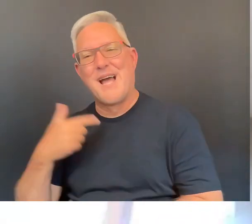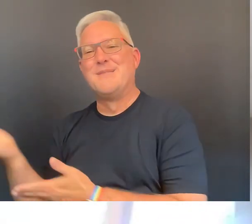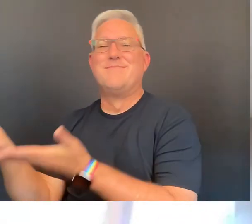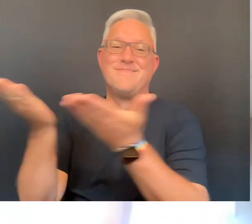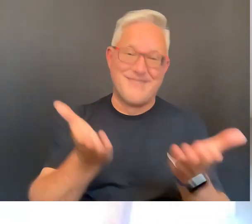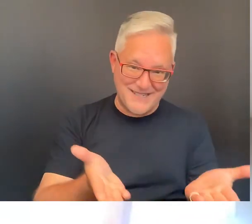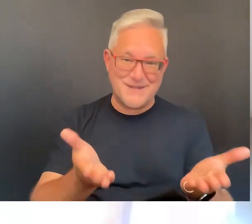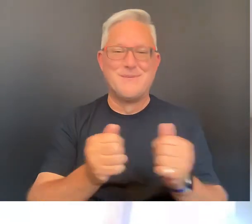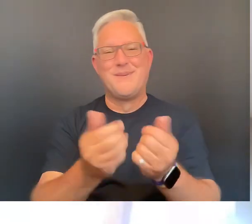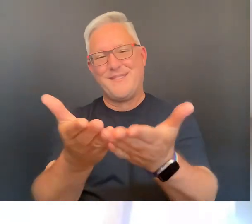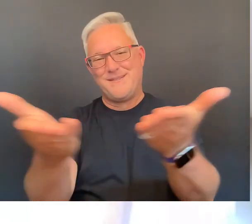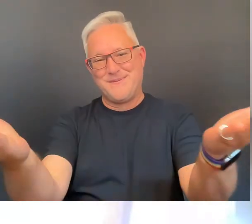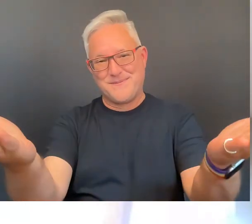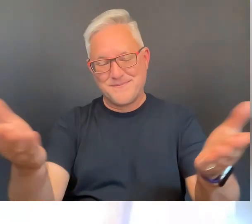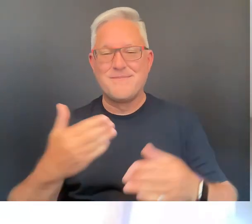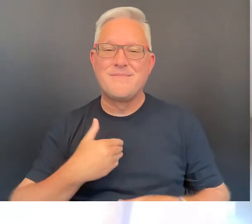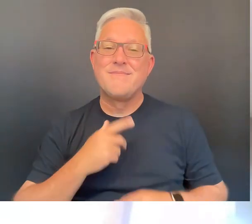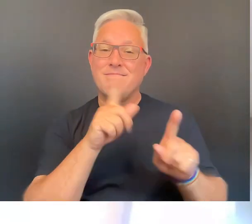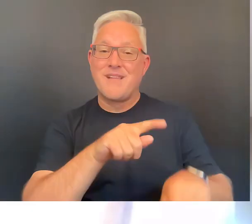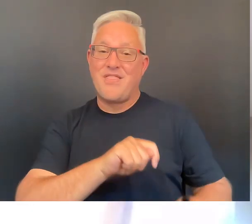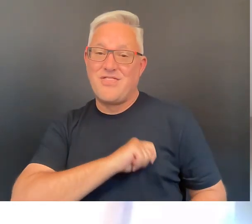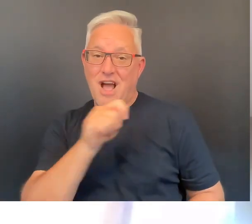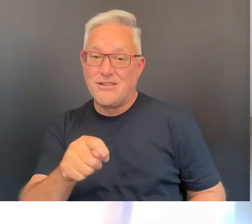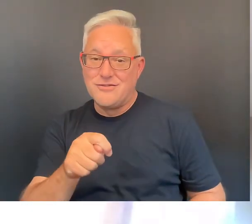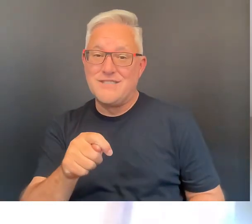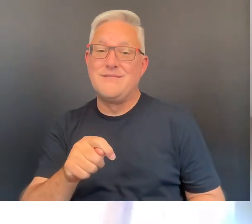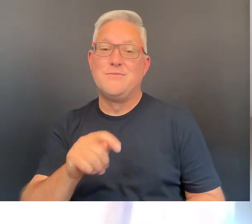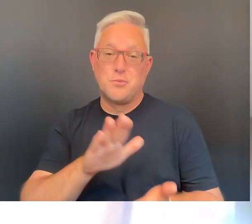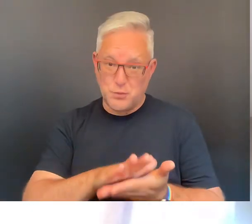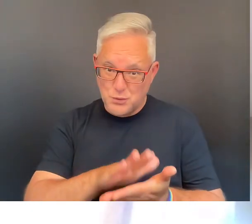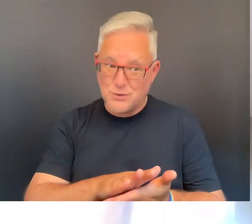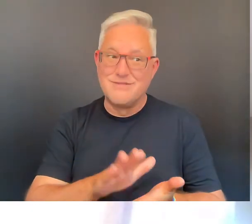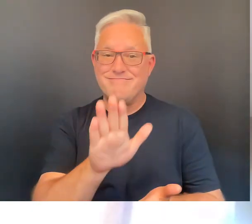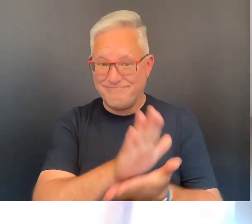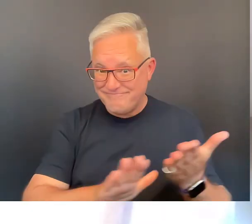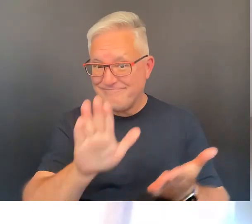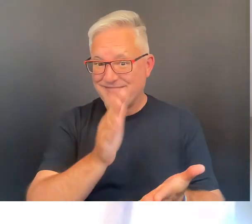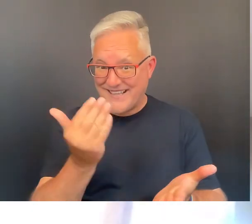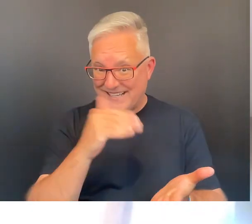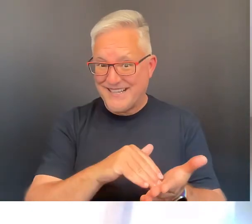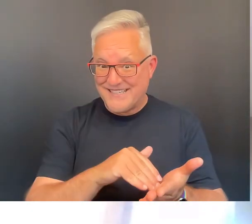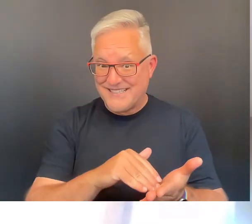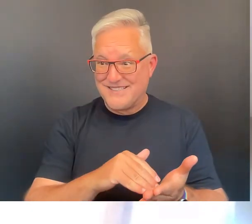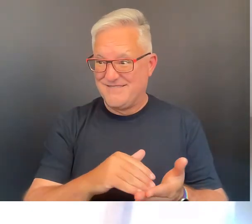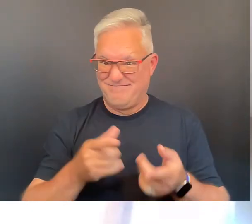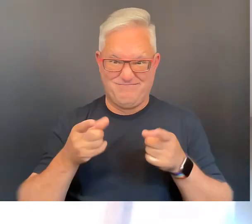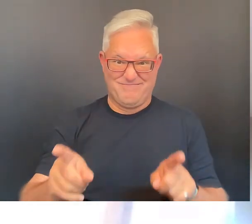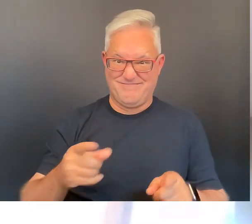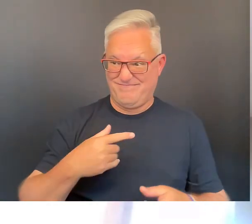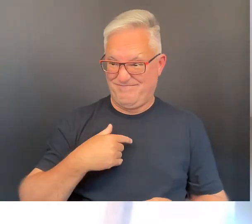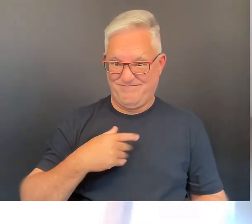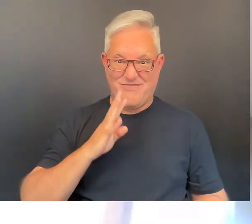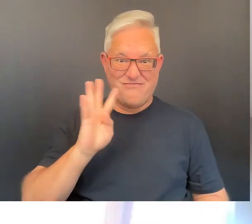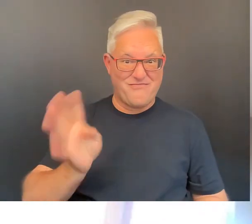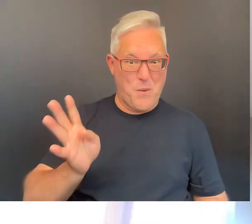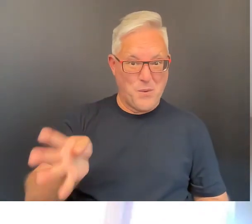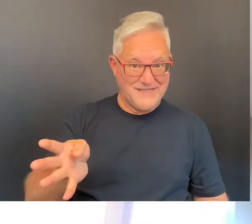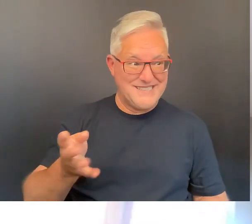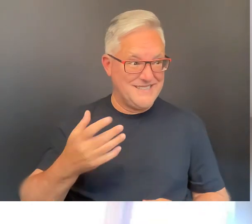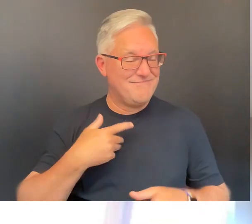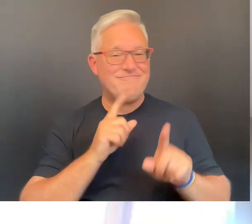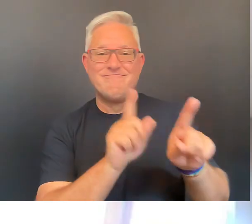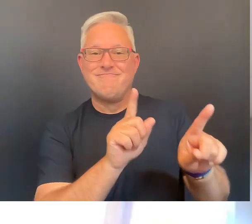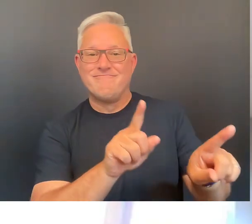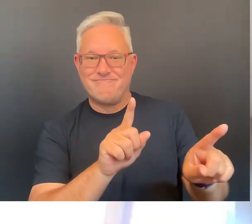my um, theology school, went back to school in the mid of my 40 years